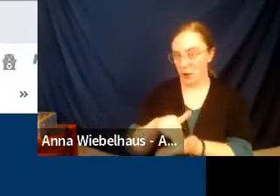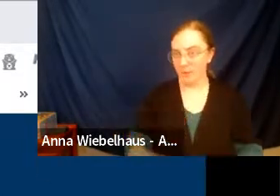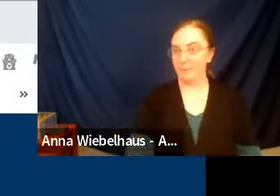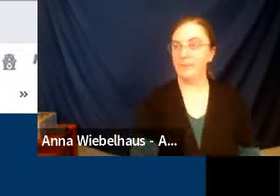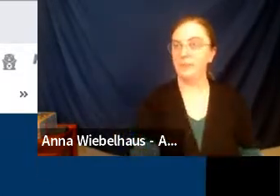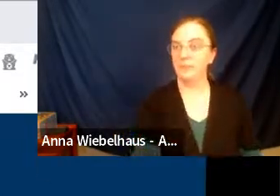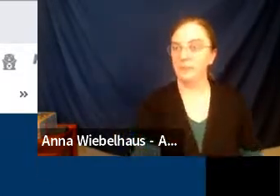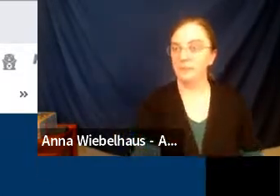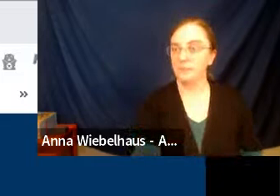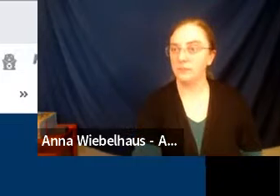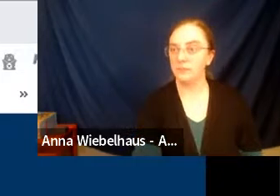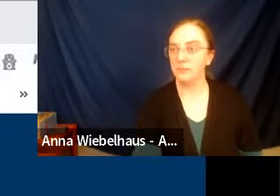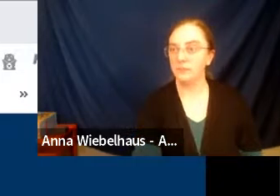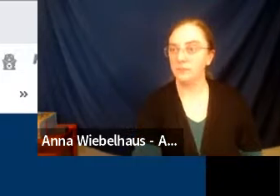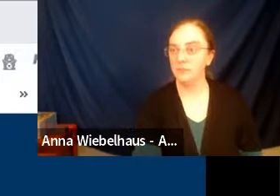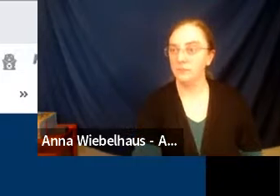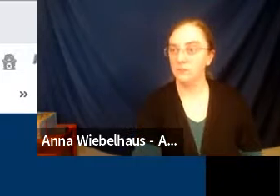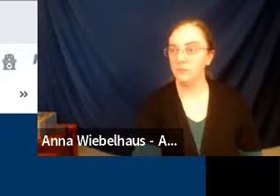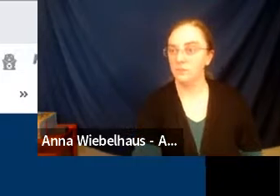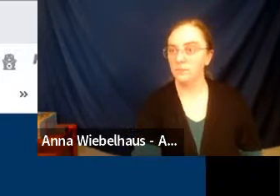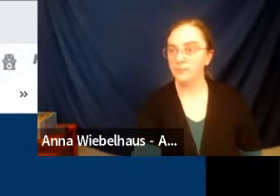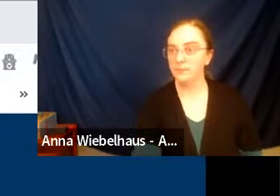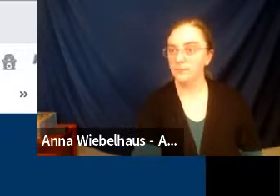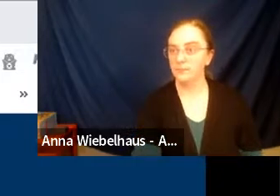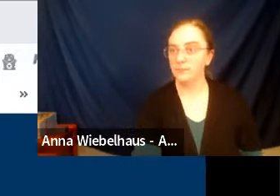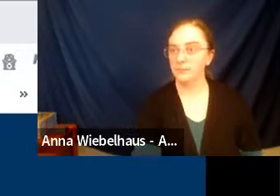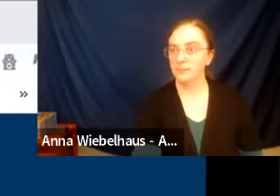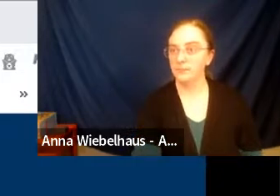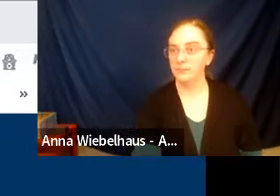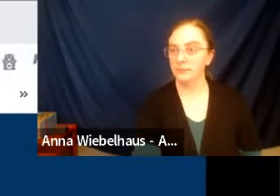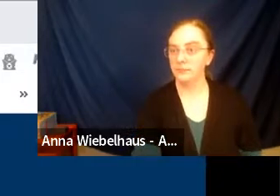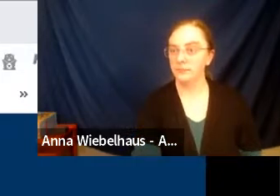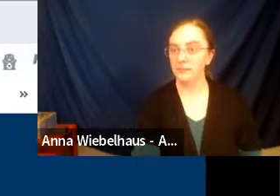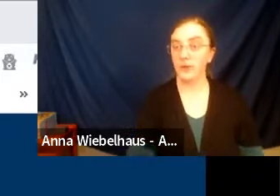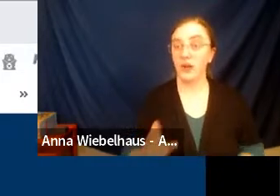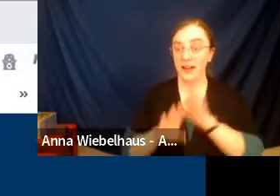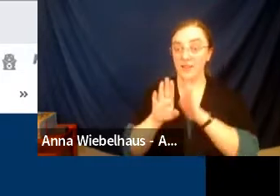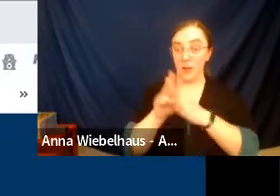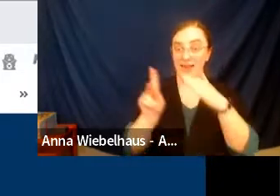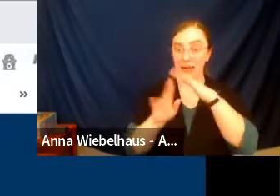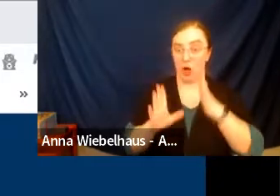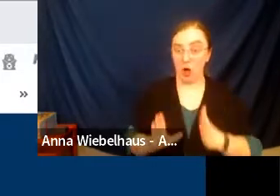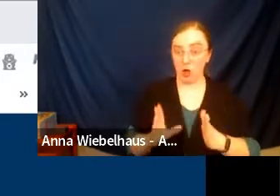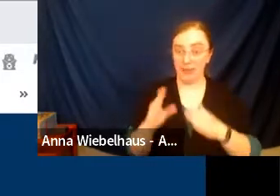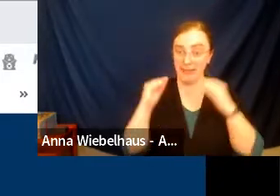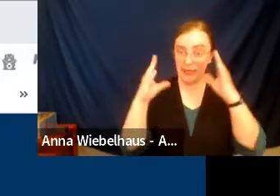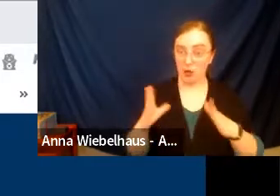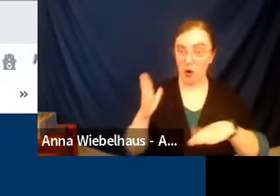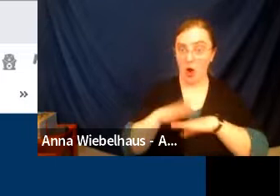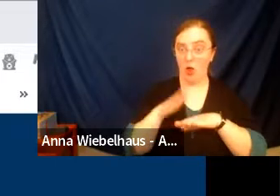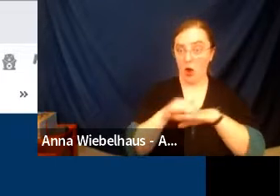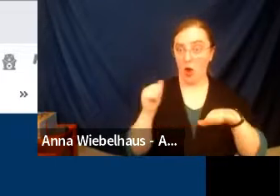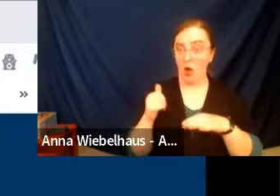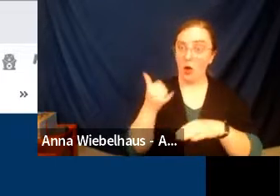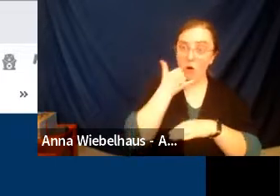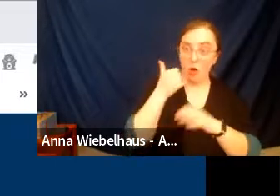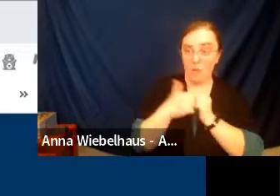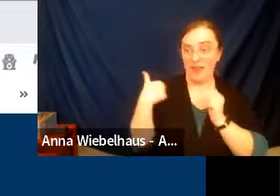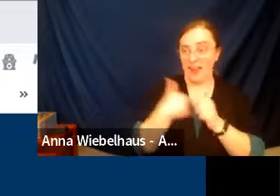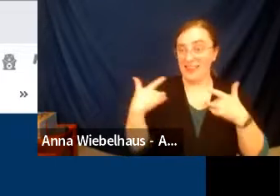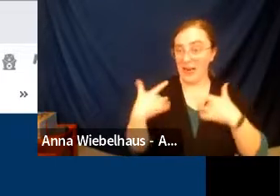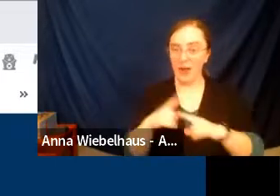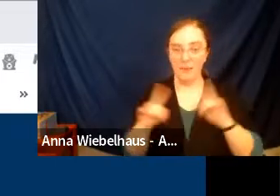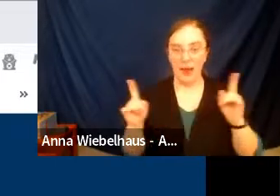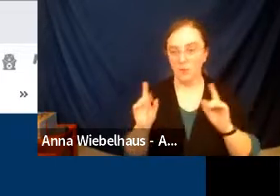We would usually have one of our developmental kindergarten teachers on our call with us tonight. Unfortunately, we couldn't find anyone who